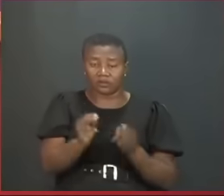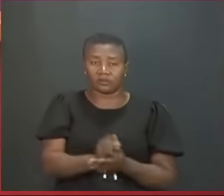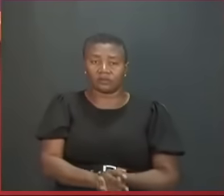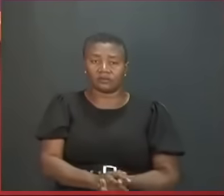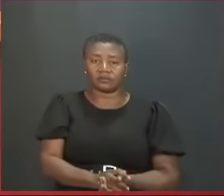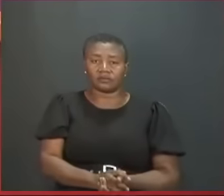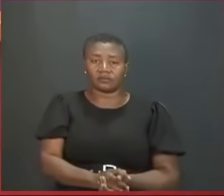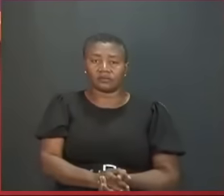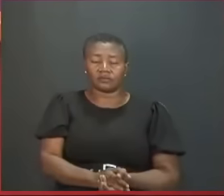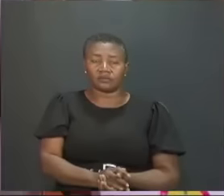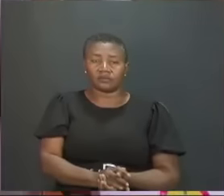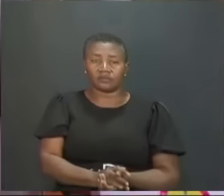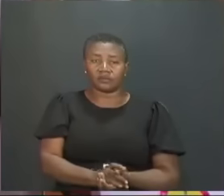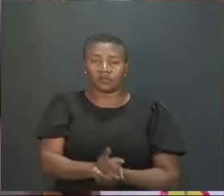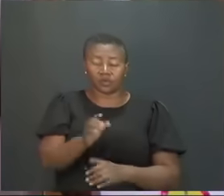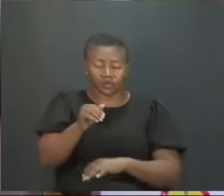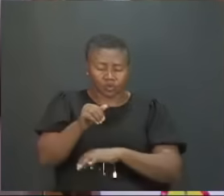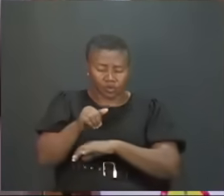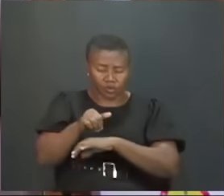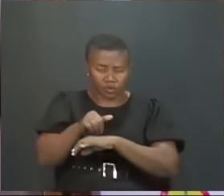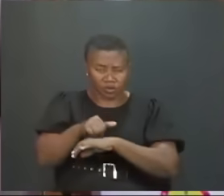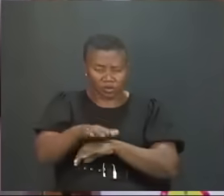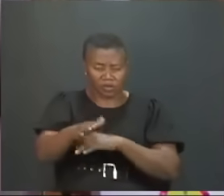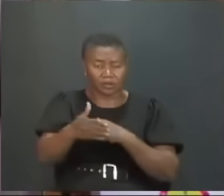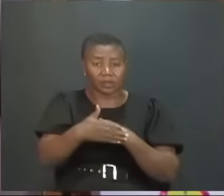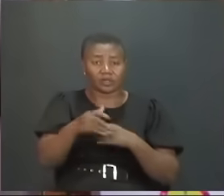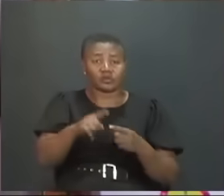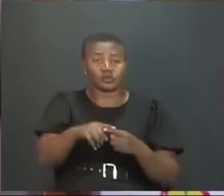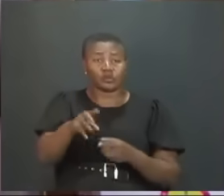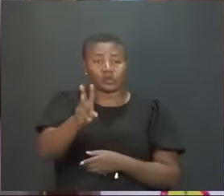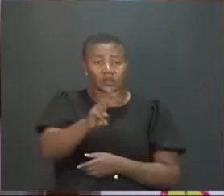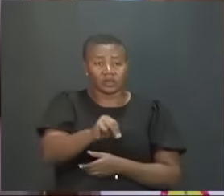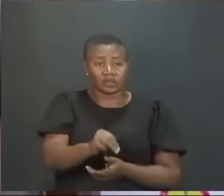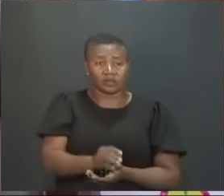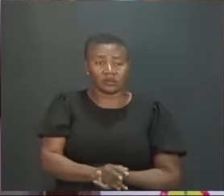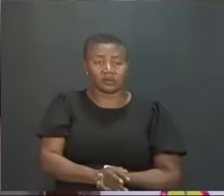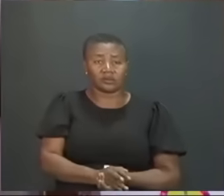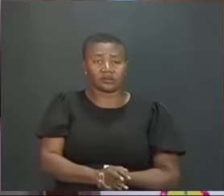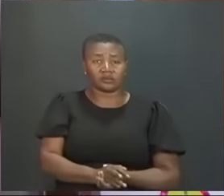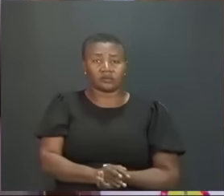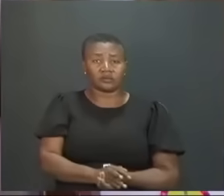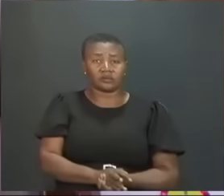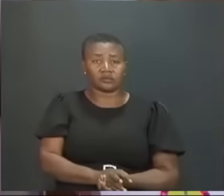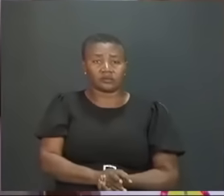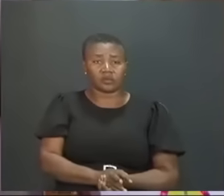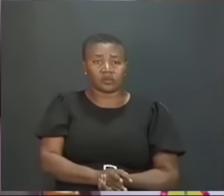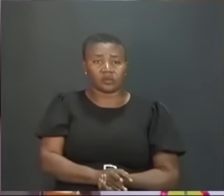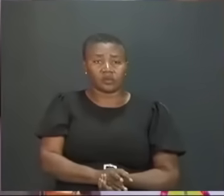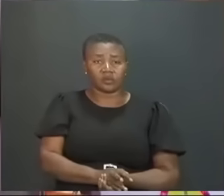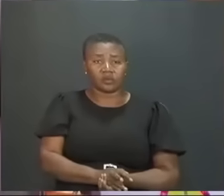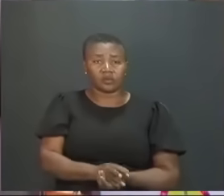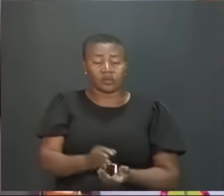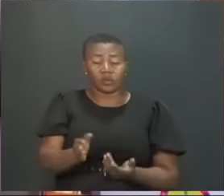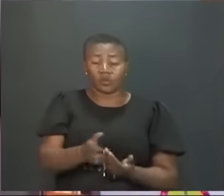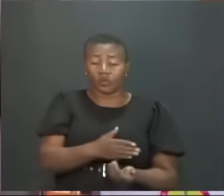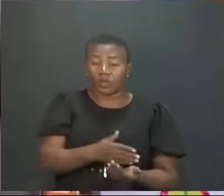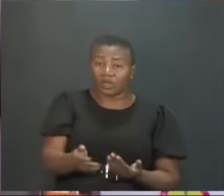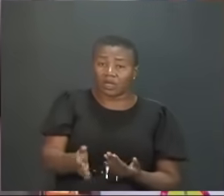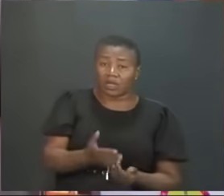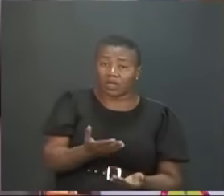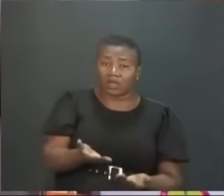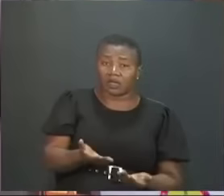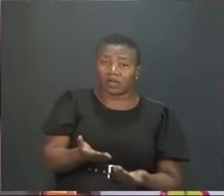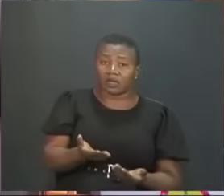You transmitted the decision to him. Whether it is hard copy